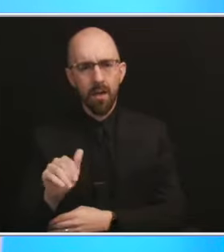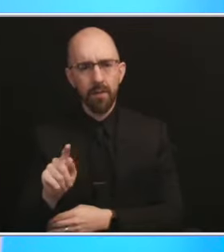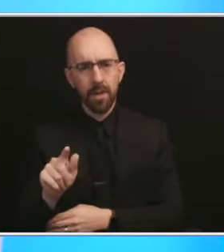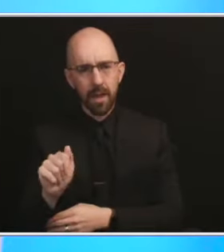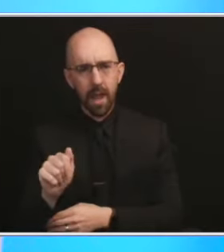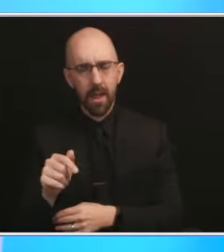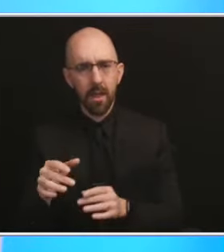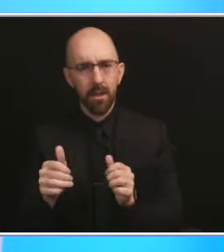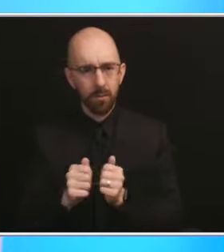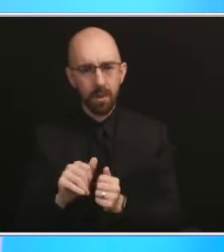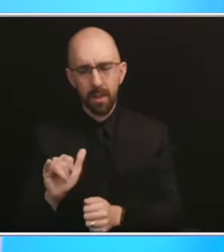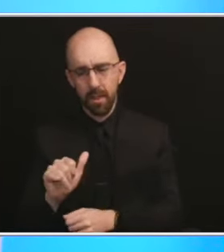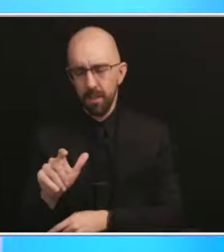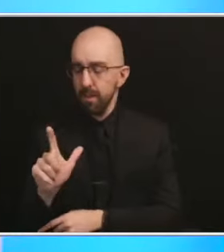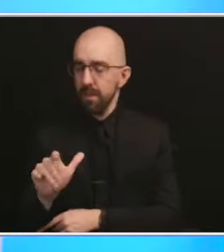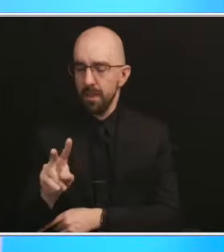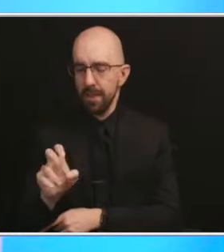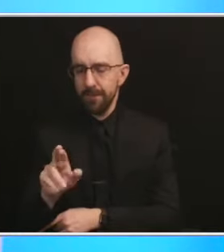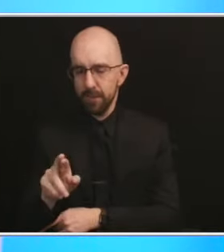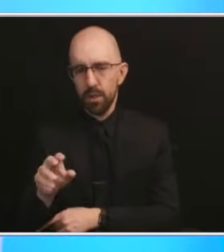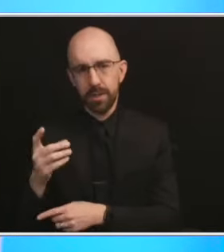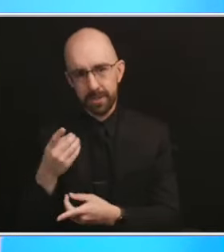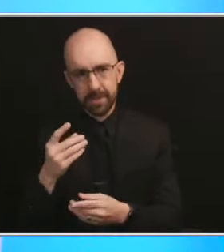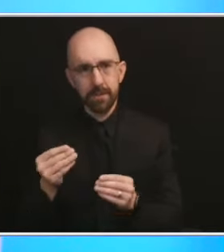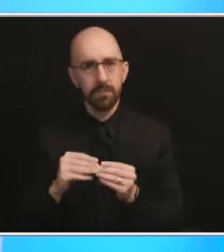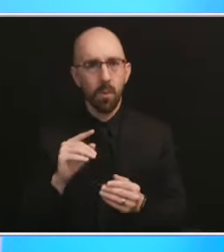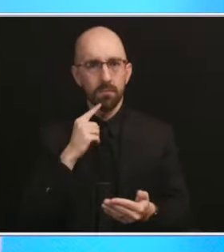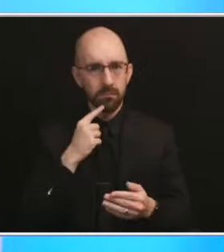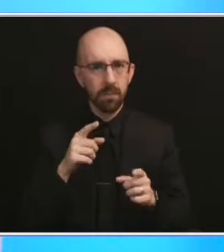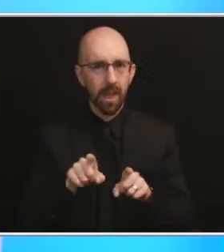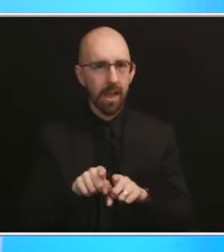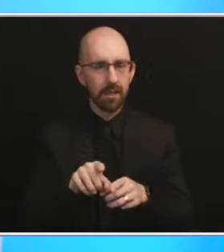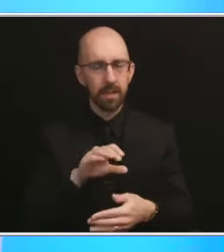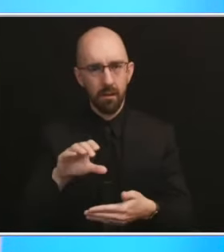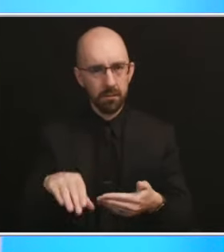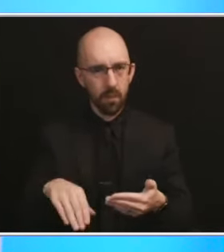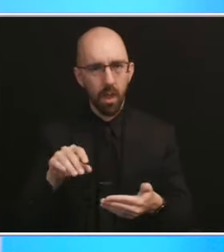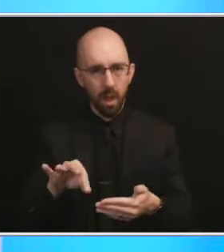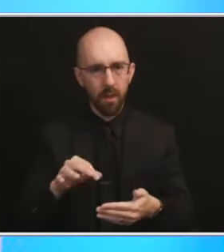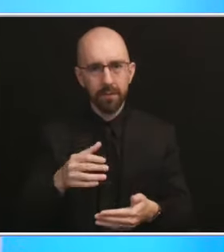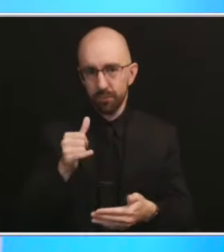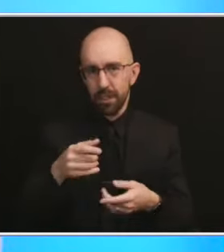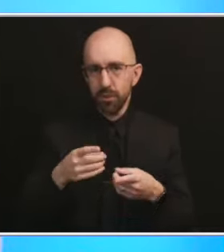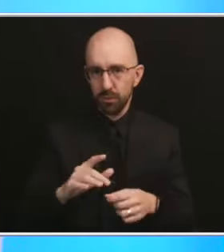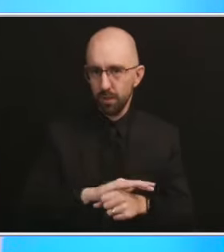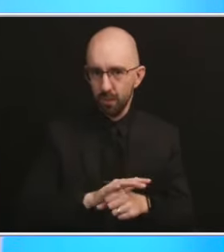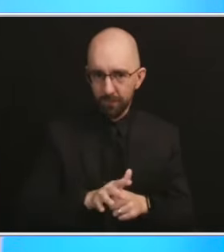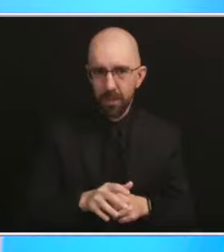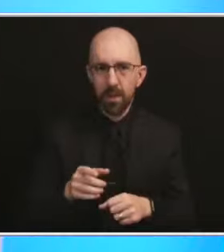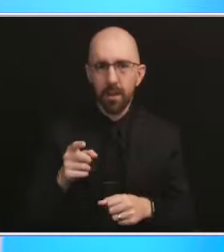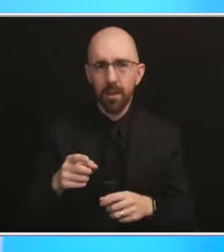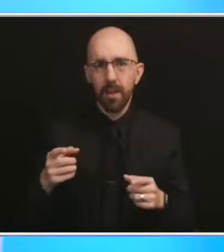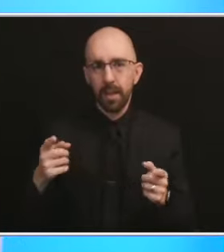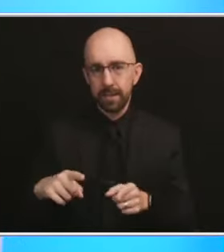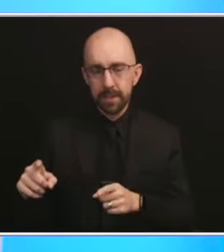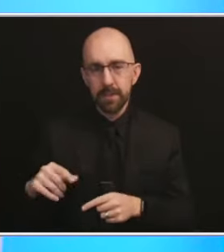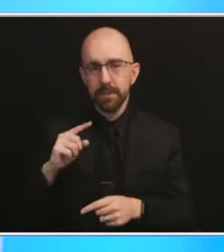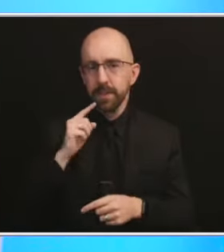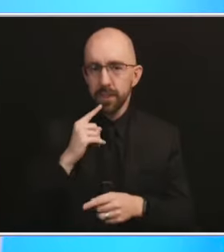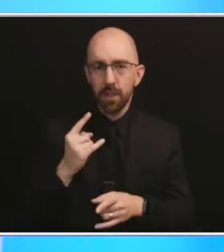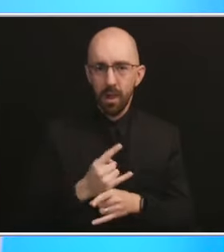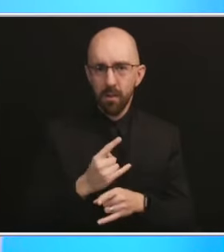disease got more severe as a consequence of drinking during the pandemic, and higher incidences of severe alcoholic liver disease,